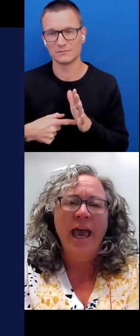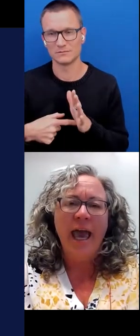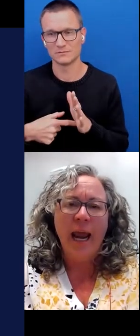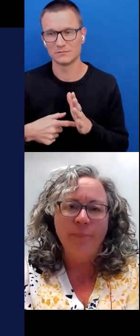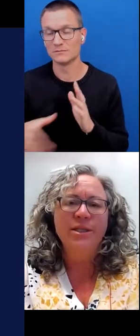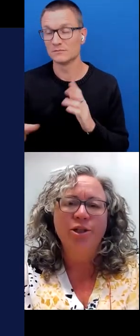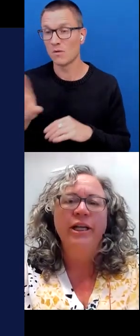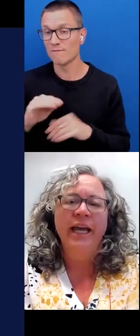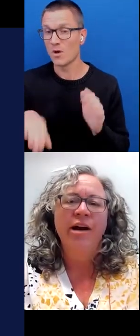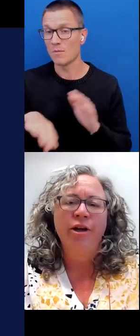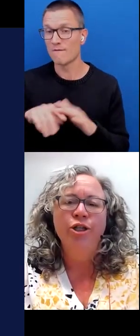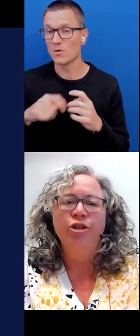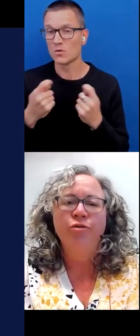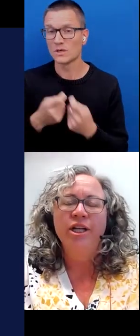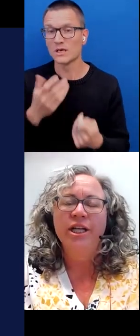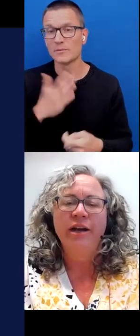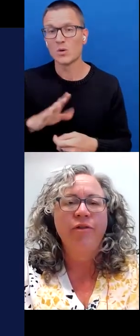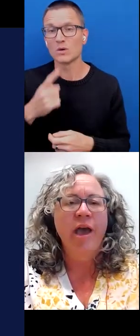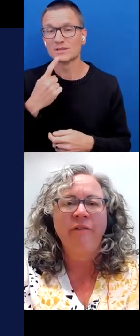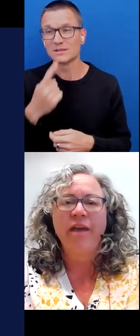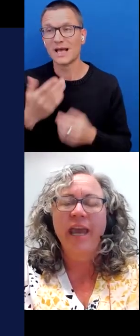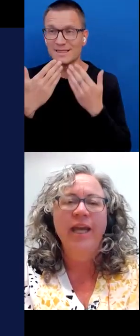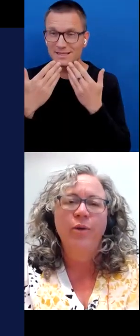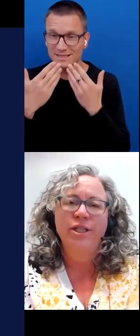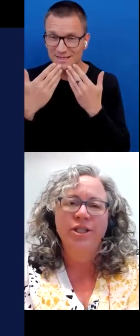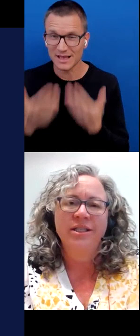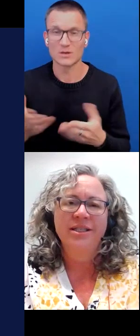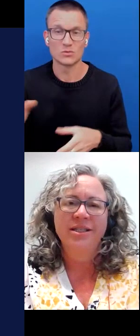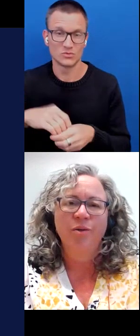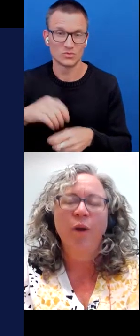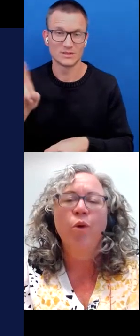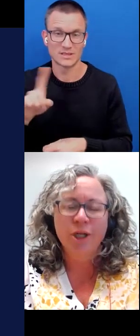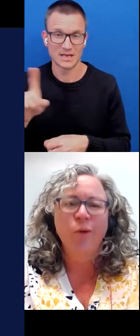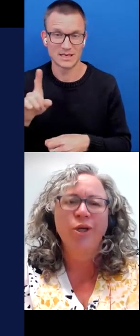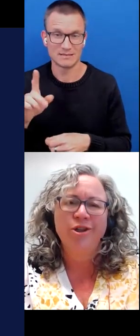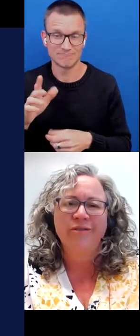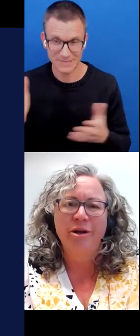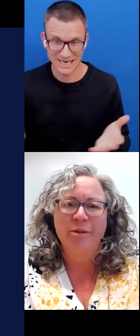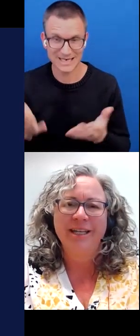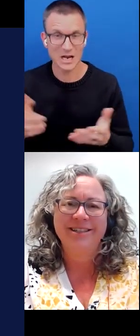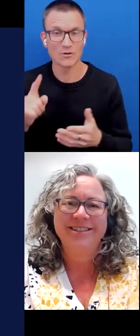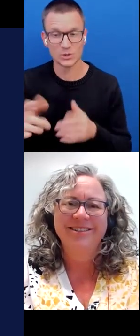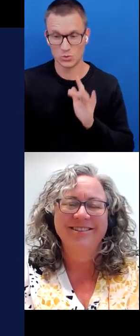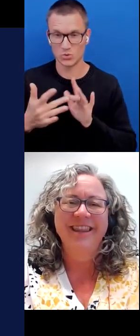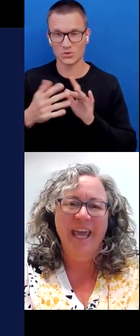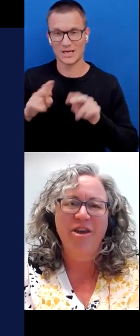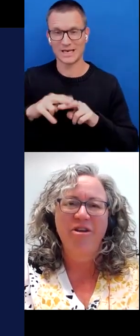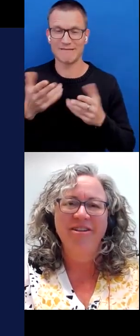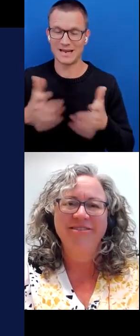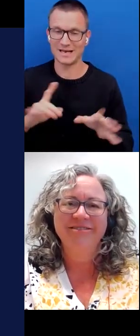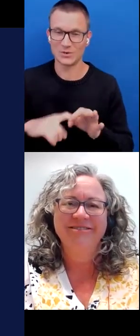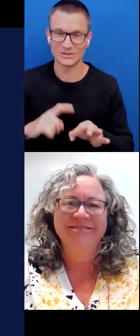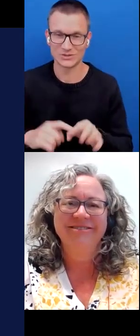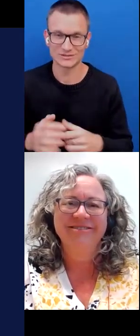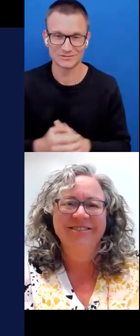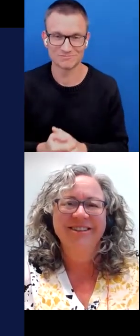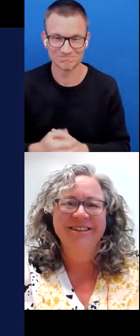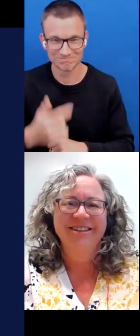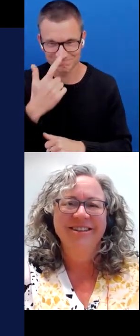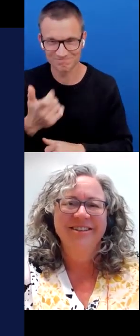today and absolutely encourage you to reach out if you have any questions. We wish you the very best. Thank you.